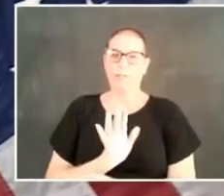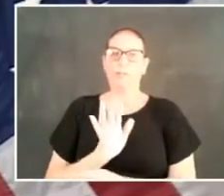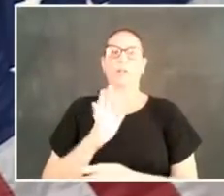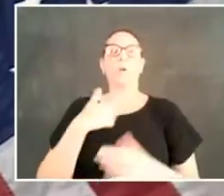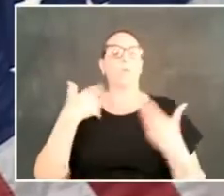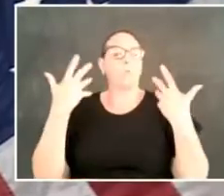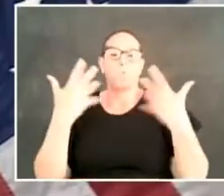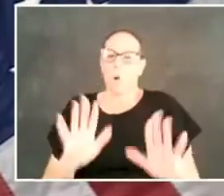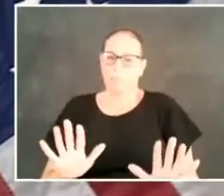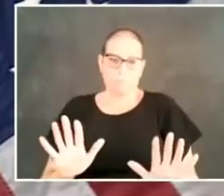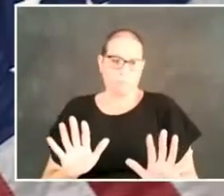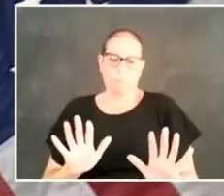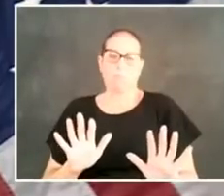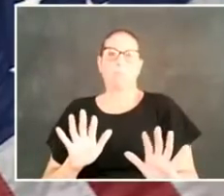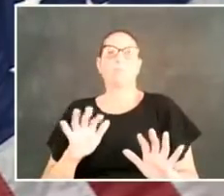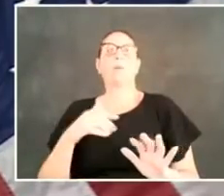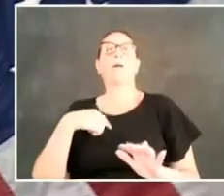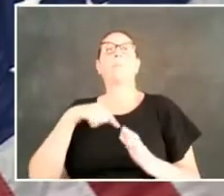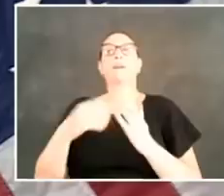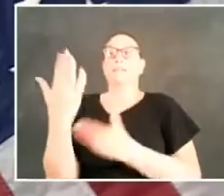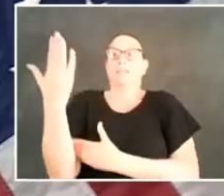context of what's been done around the world.